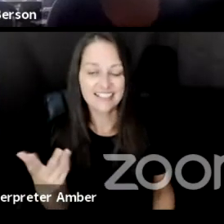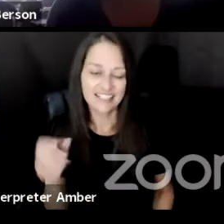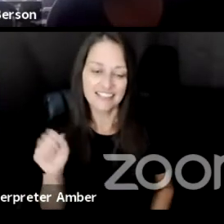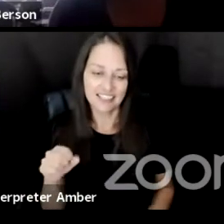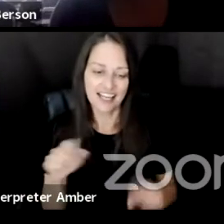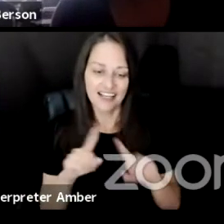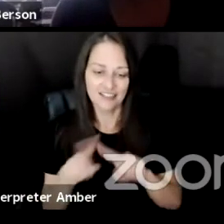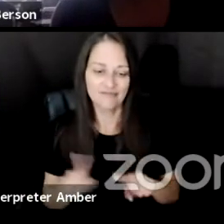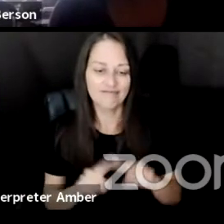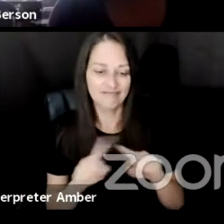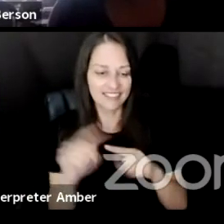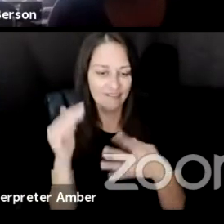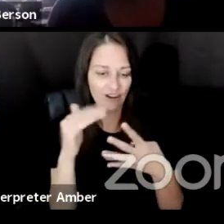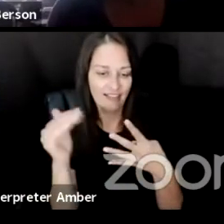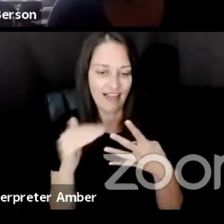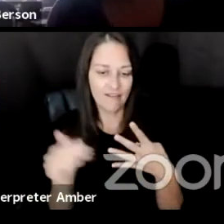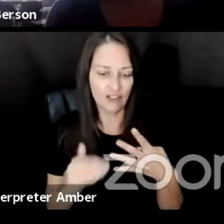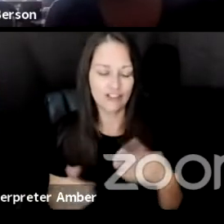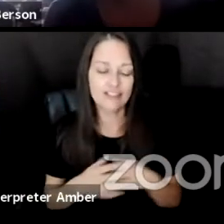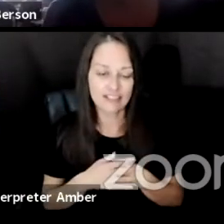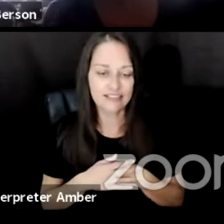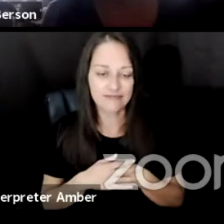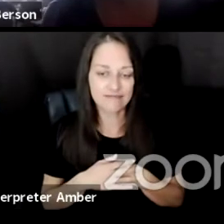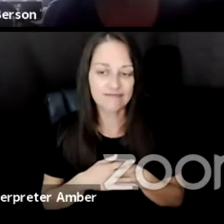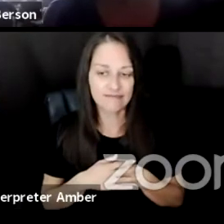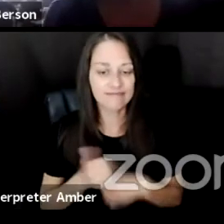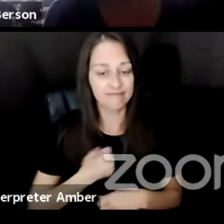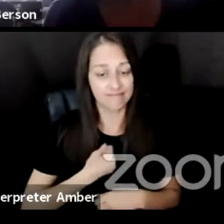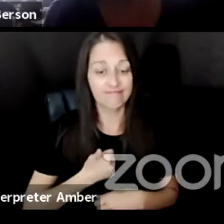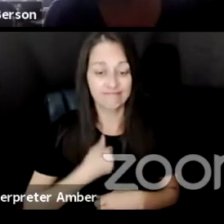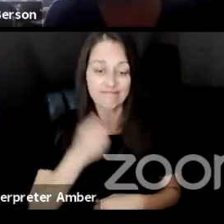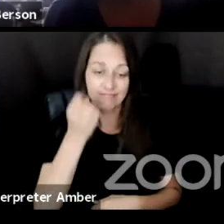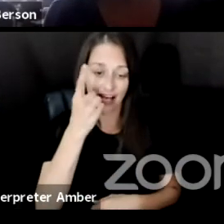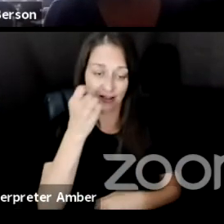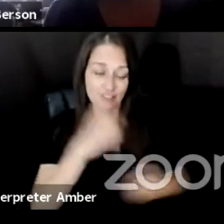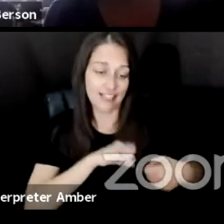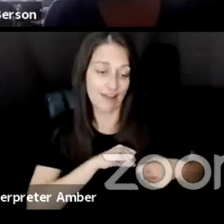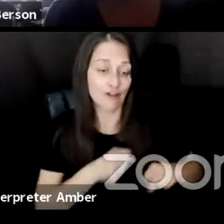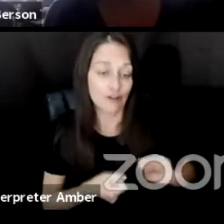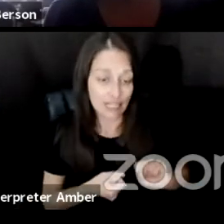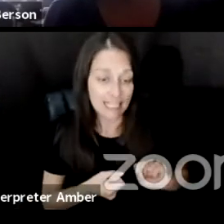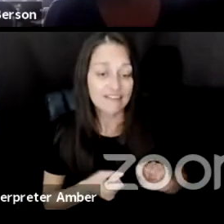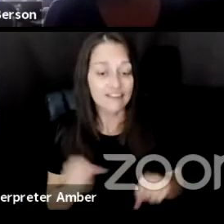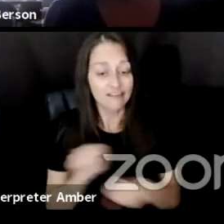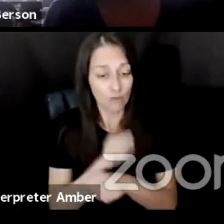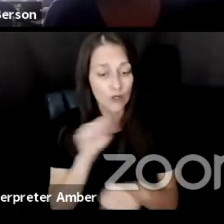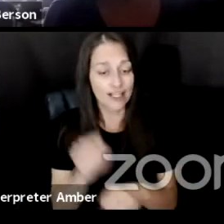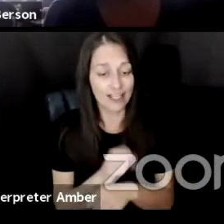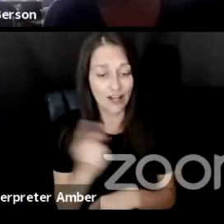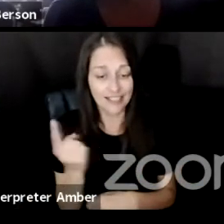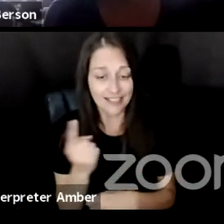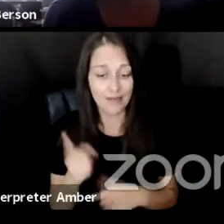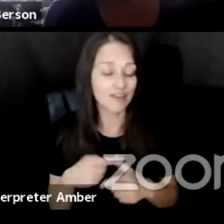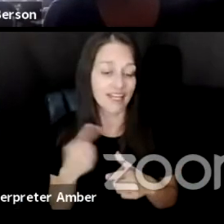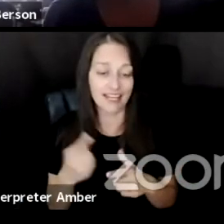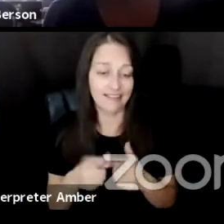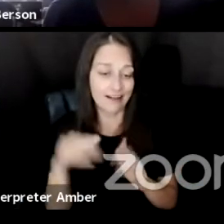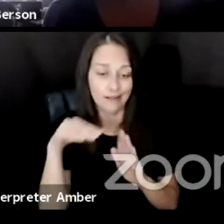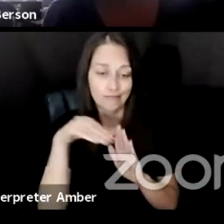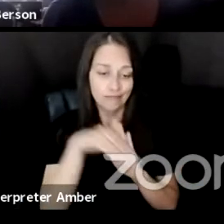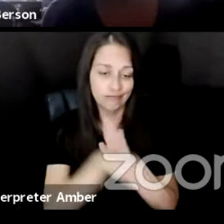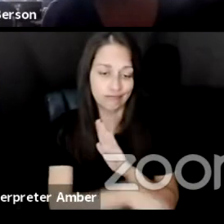mean, I know the heartbreak of putting your life into something and having it just like go off the cliff, you